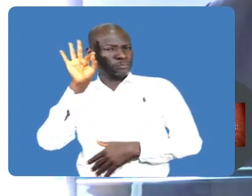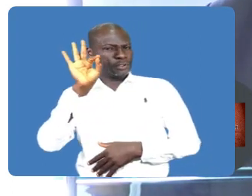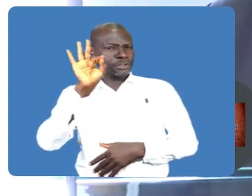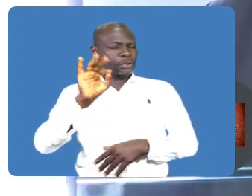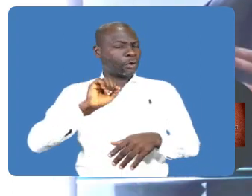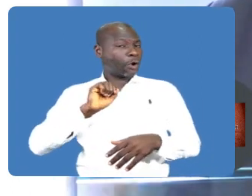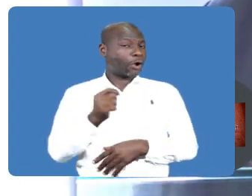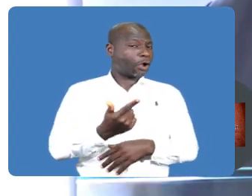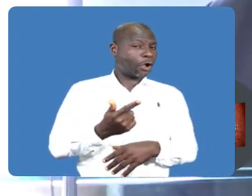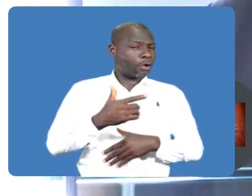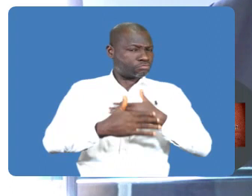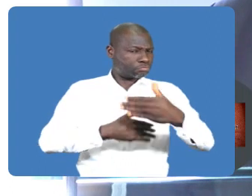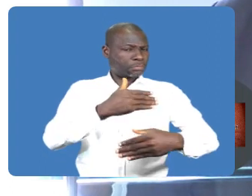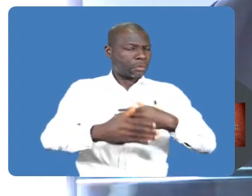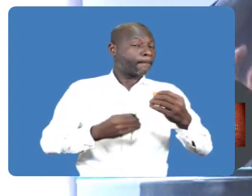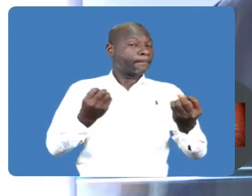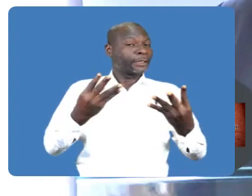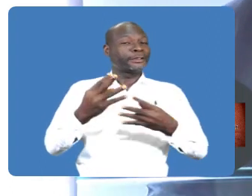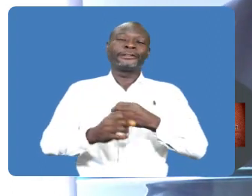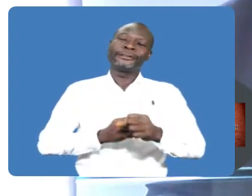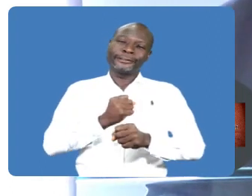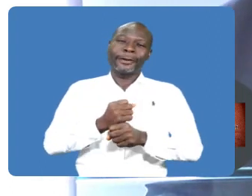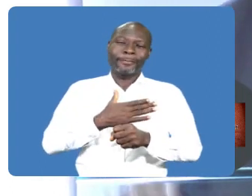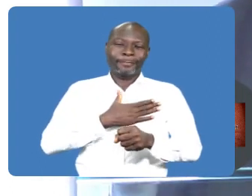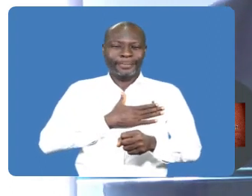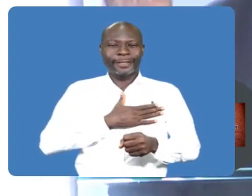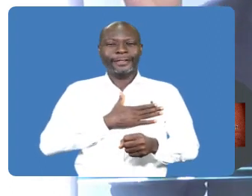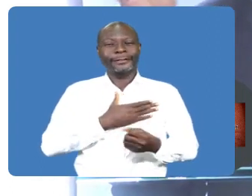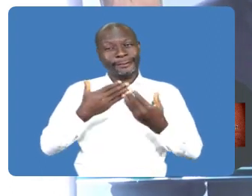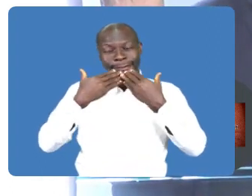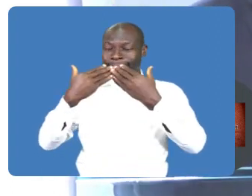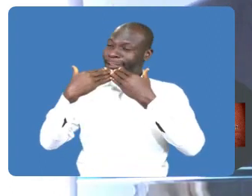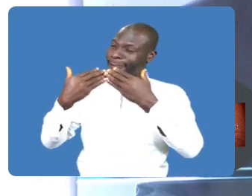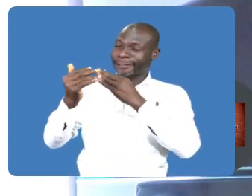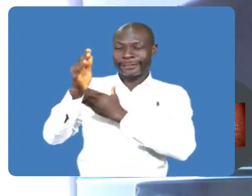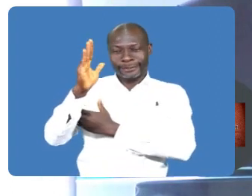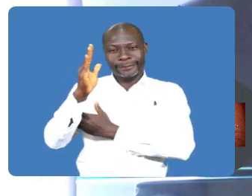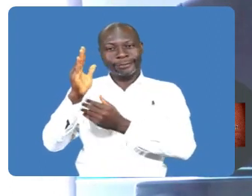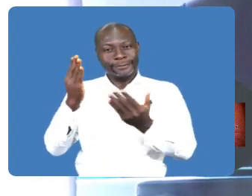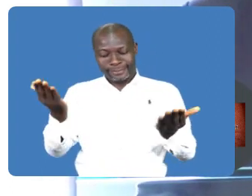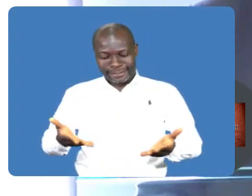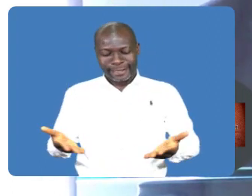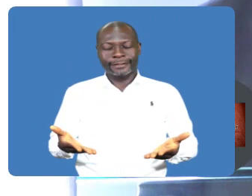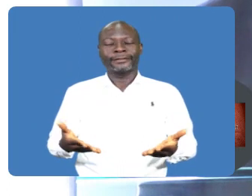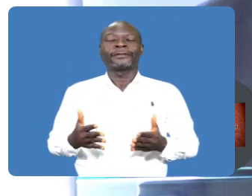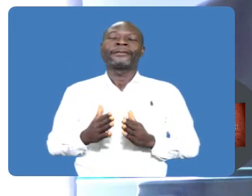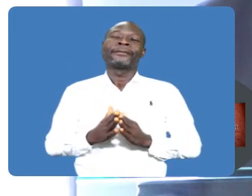preaching and all that is going on for many years. So I'm really thankful to God to be